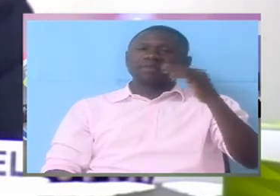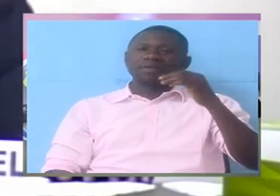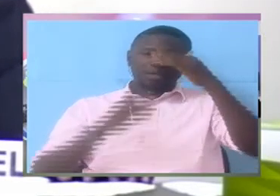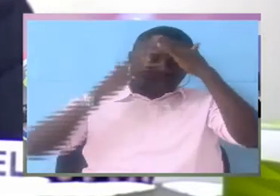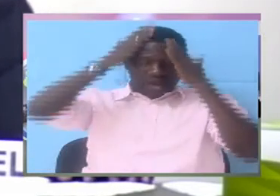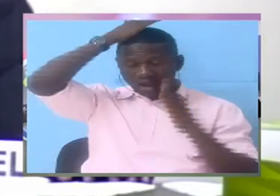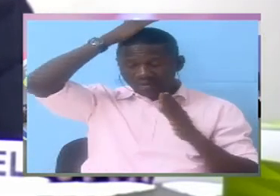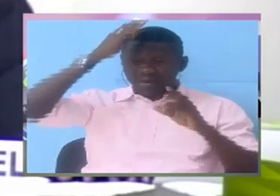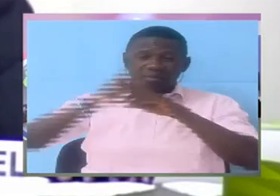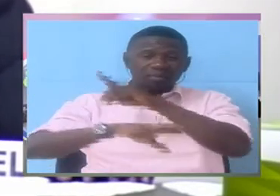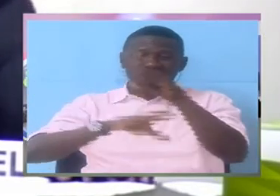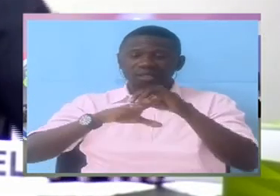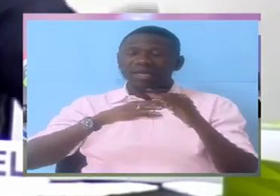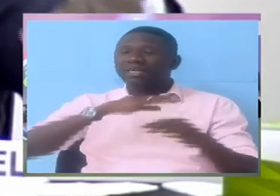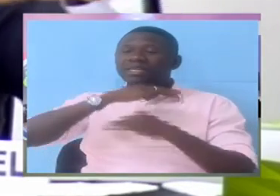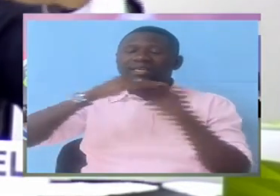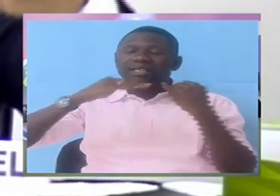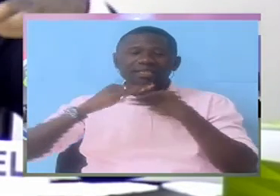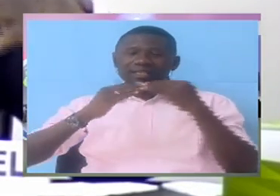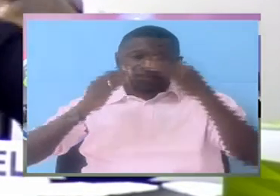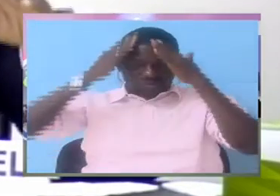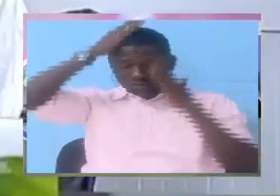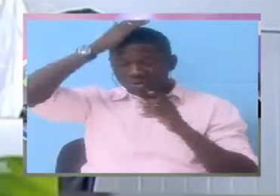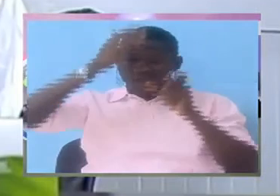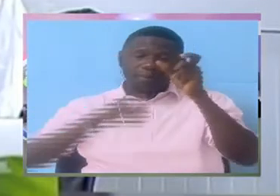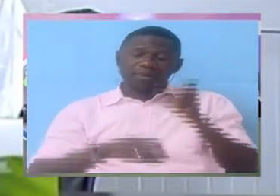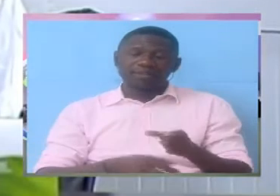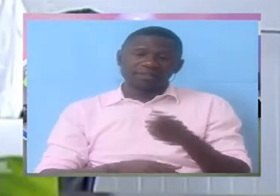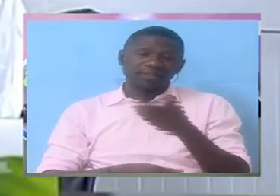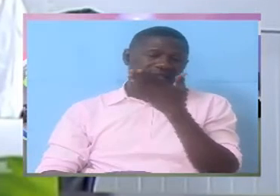soldiers, they were apprehended and